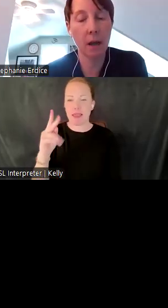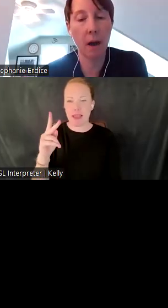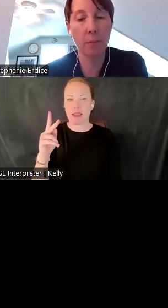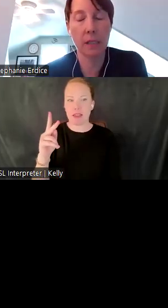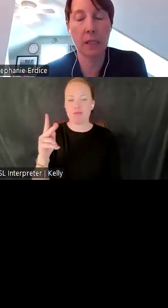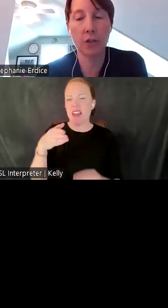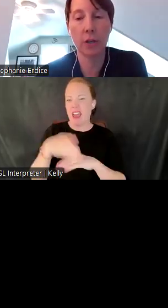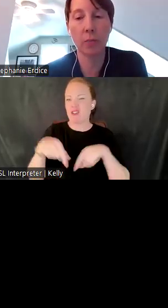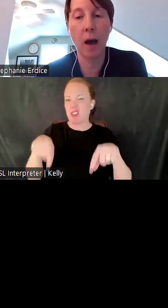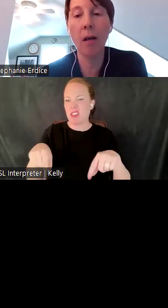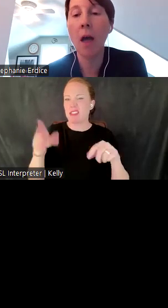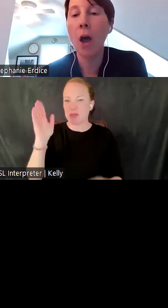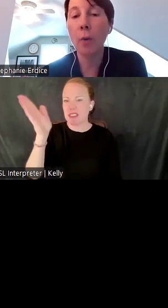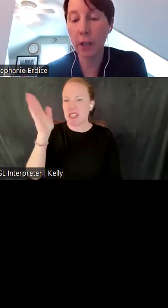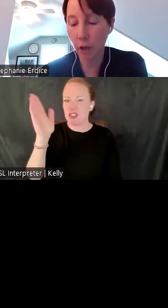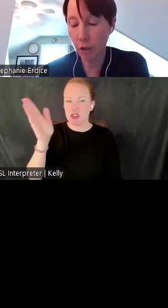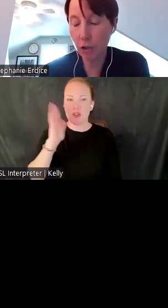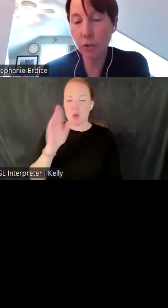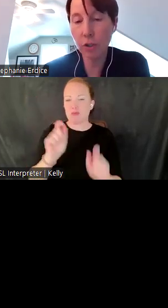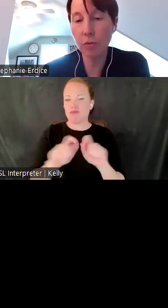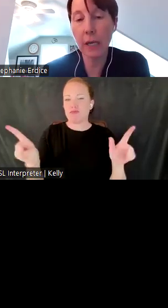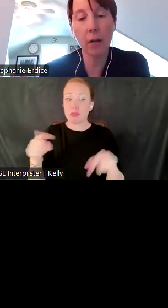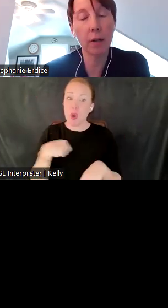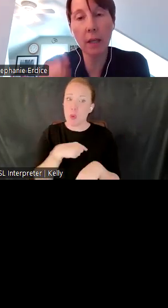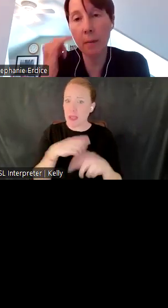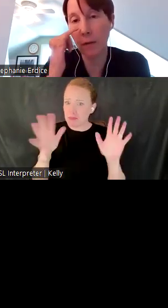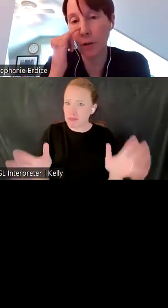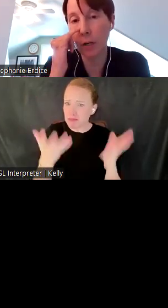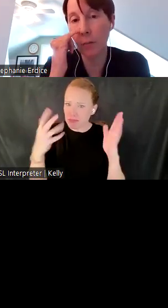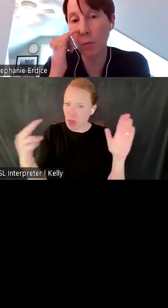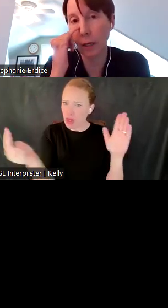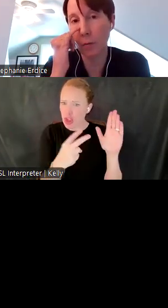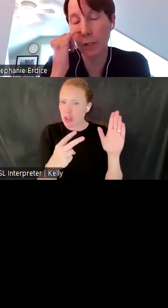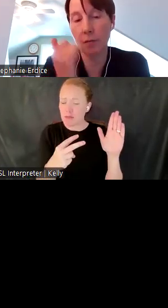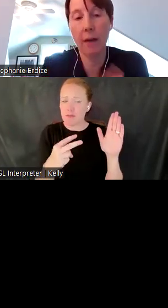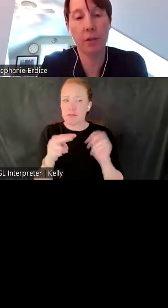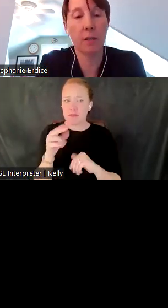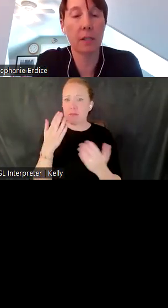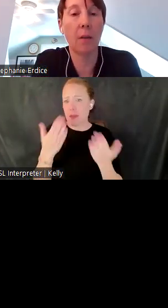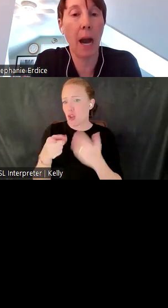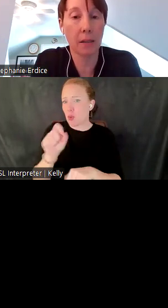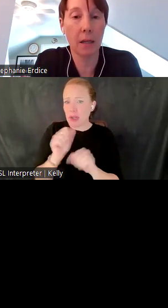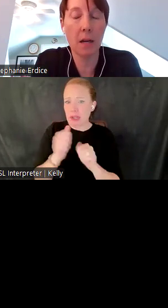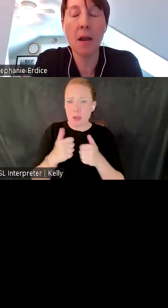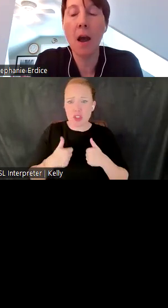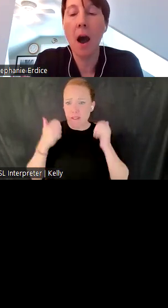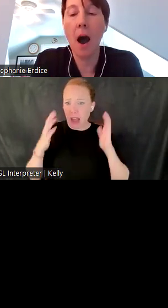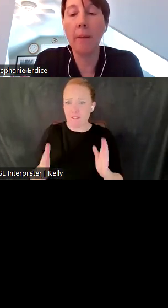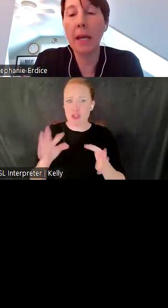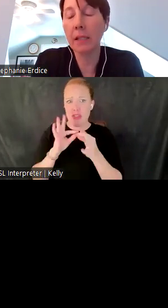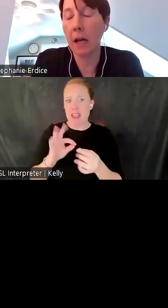to this presentation as well. We encourage you to take a look at them if you're going to be working with survivors in this